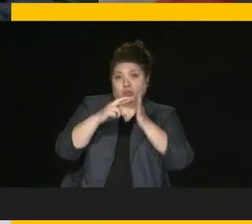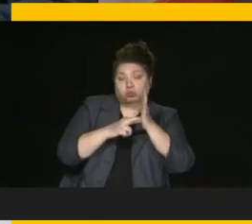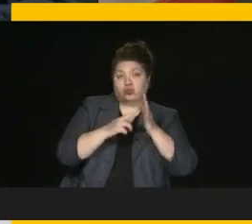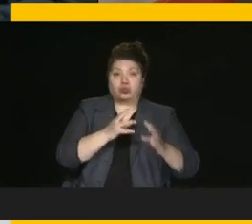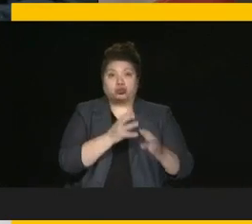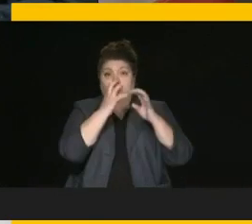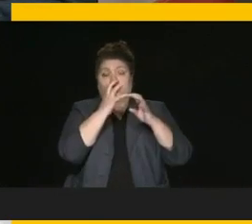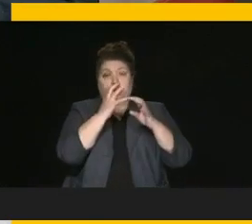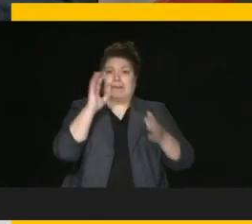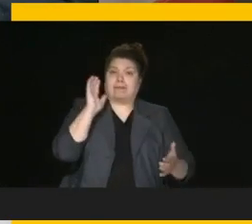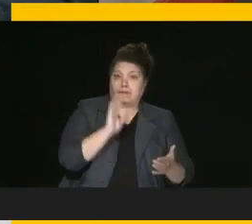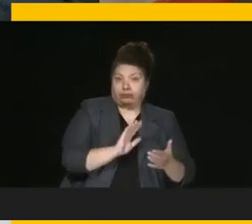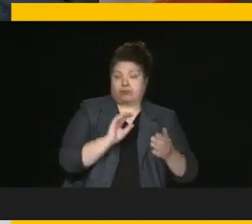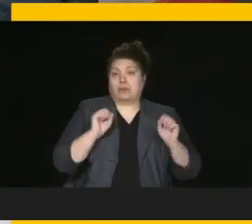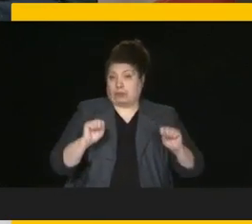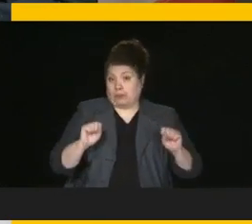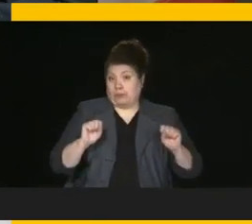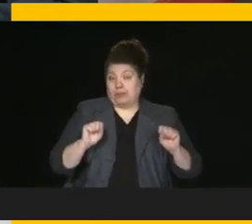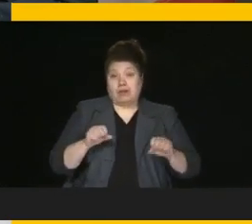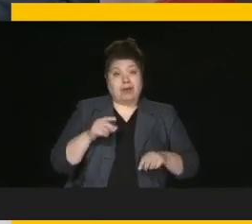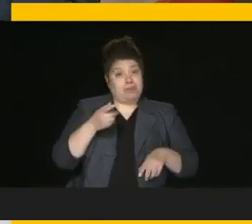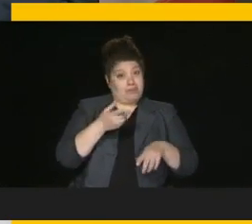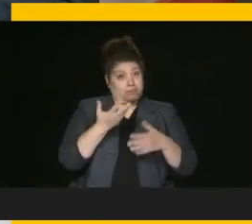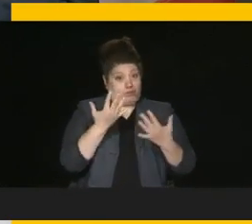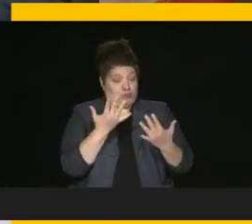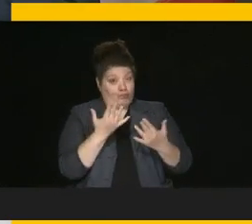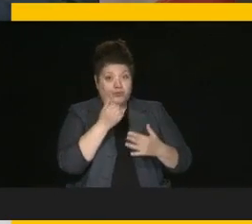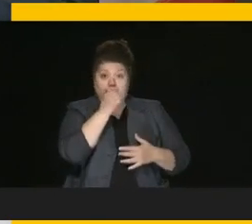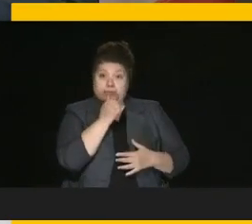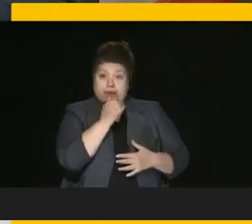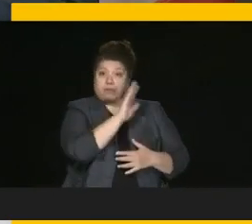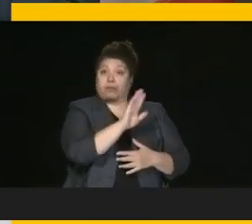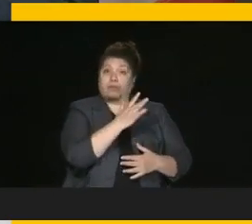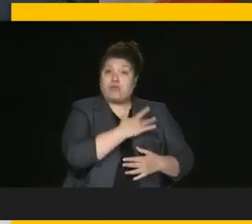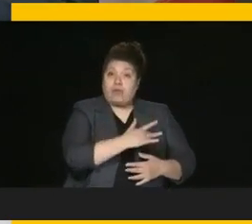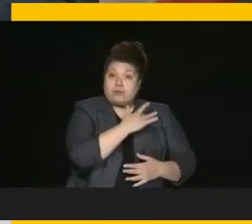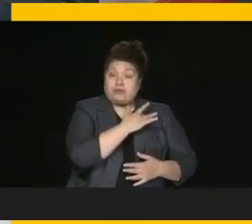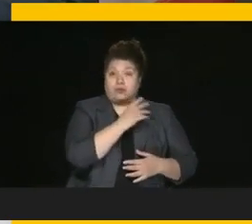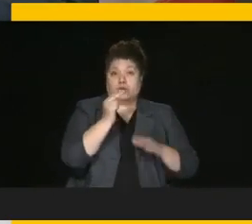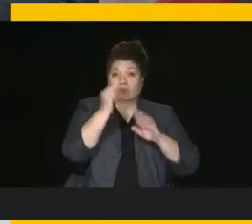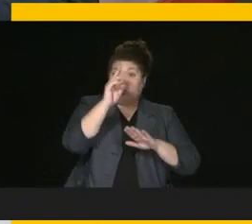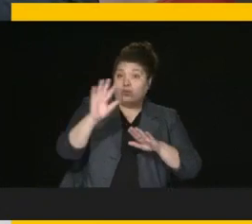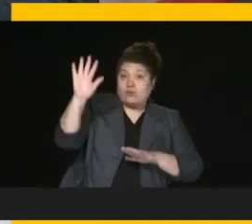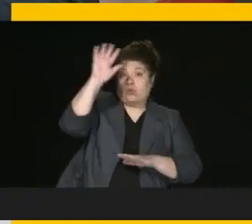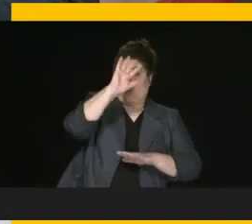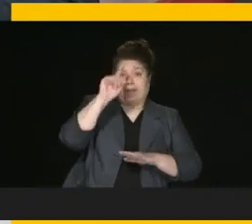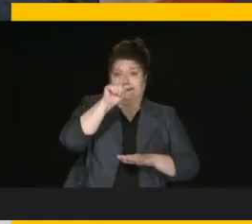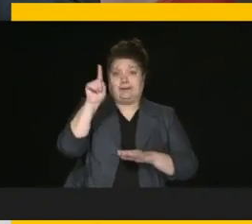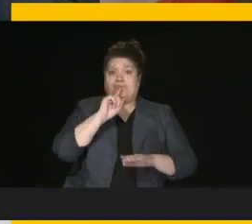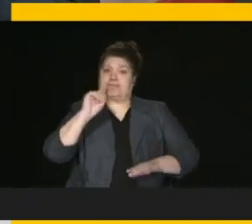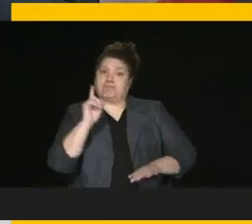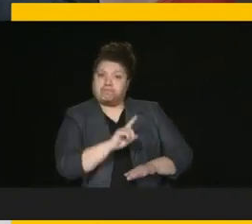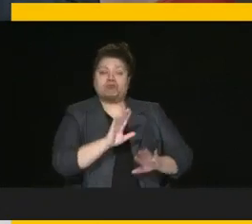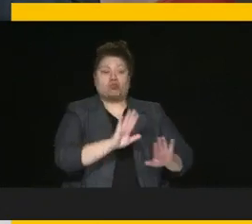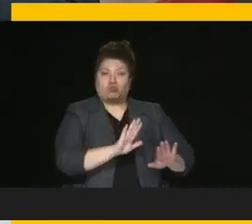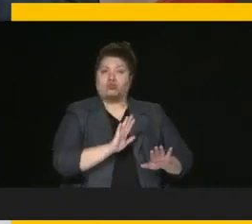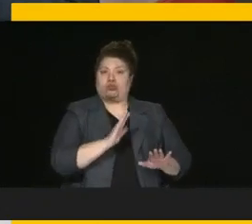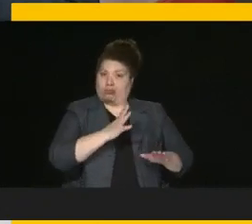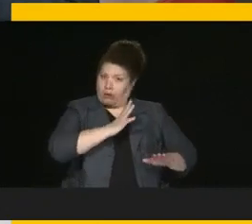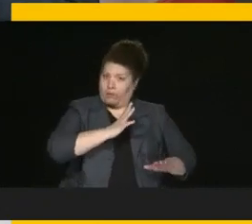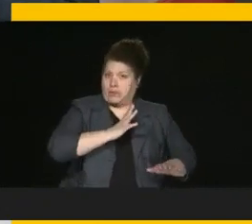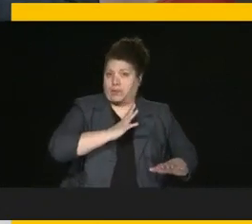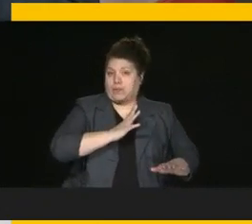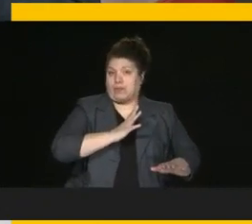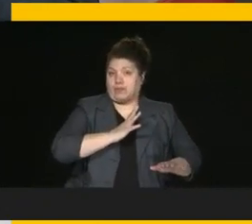determination as to when that can occur. It's also very important to have a monitoring system